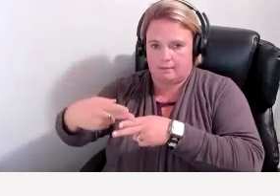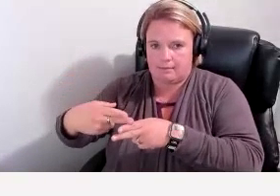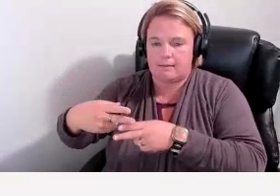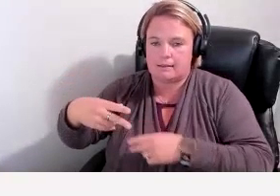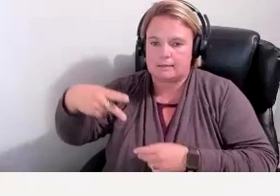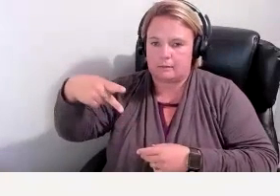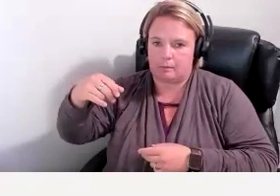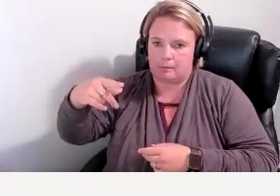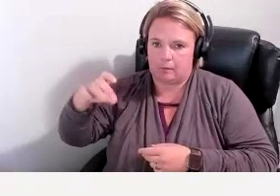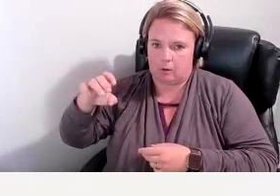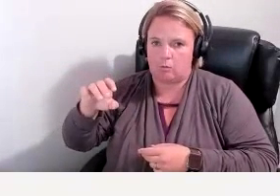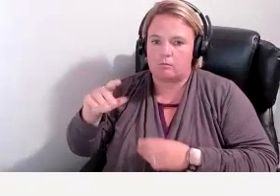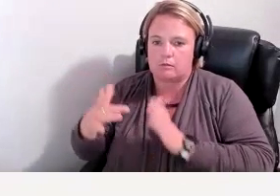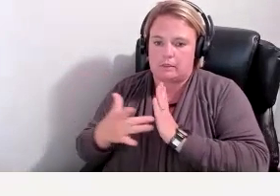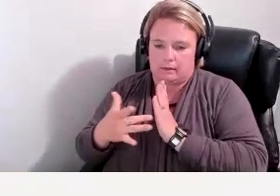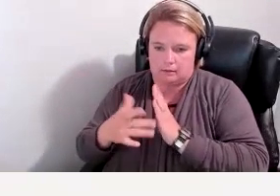PopeTech.